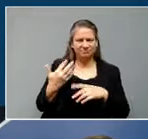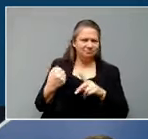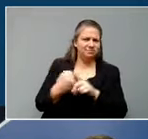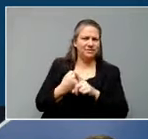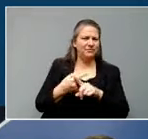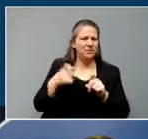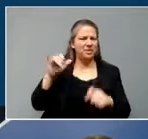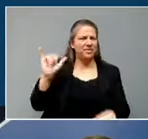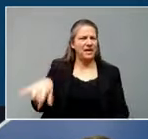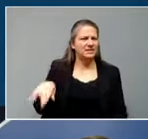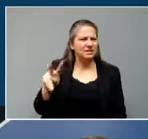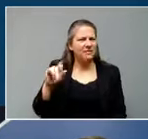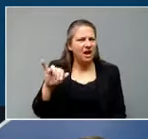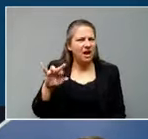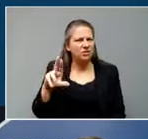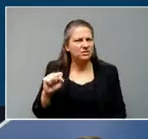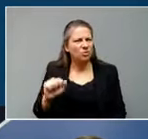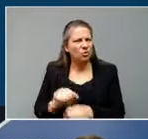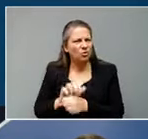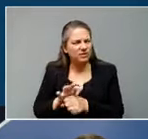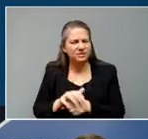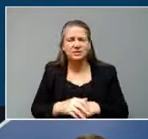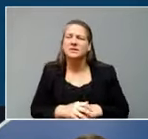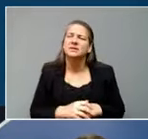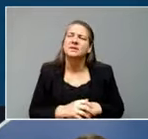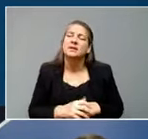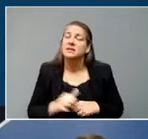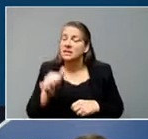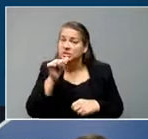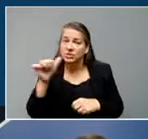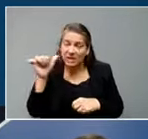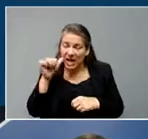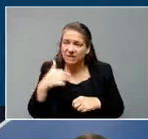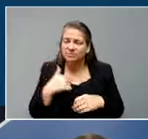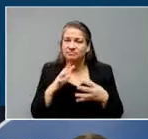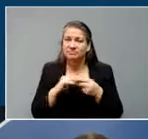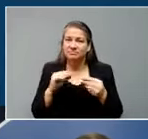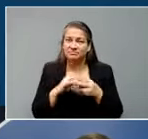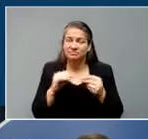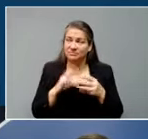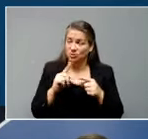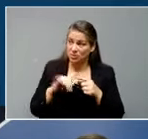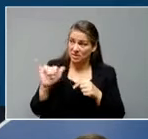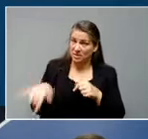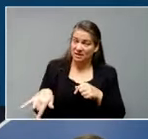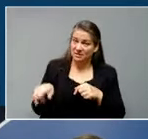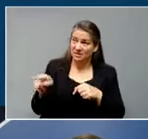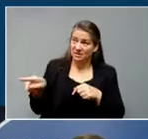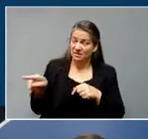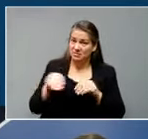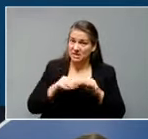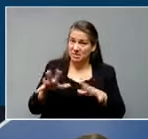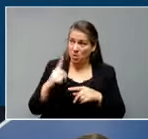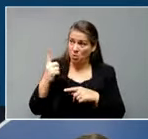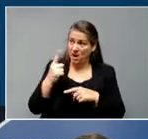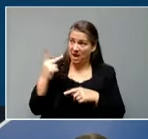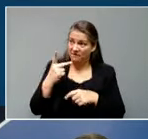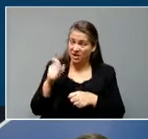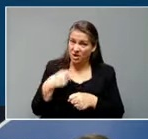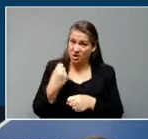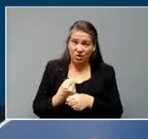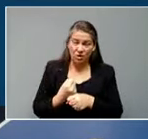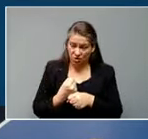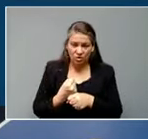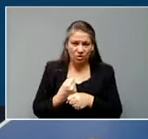said yesterday, that means the loss of Kentuckians just to the pandemic in a year and a half is closing in on the total number